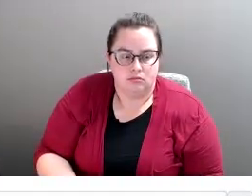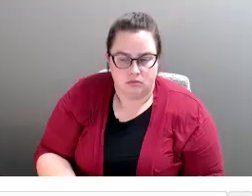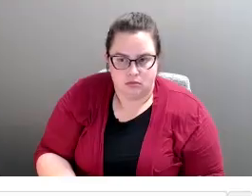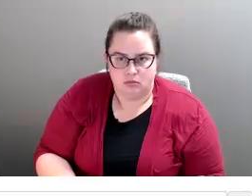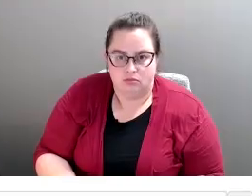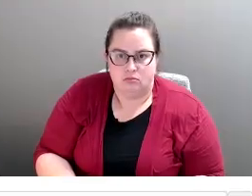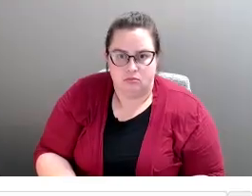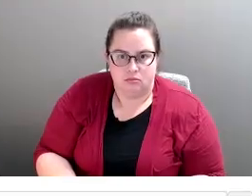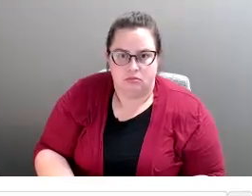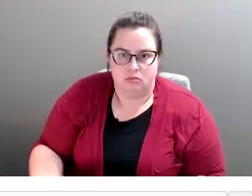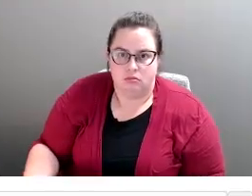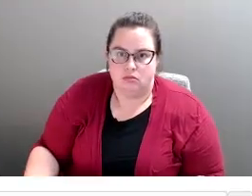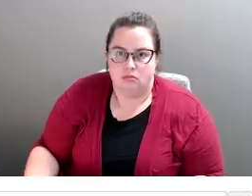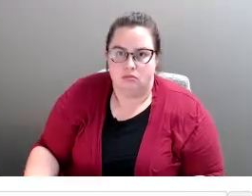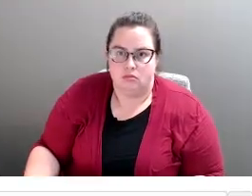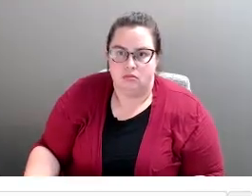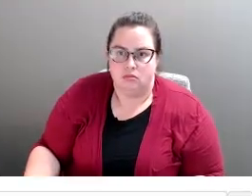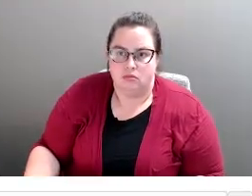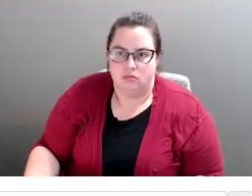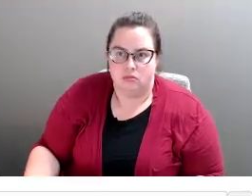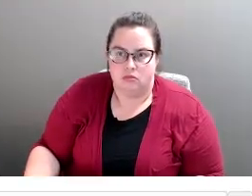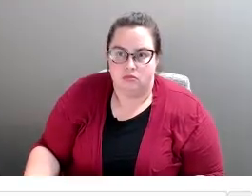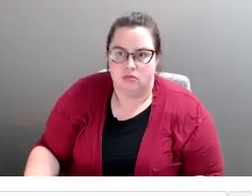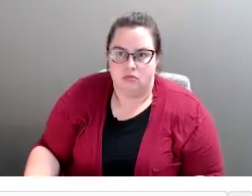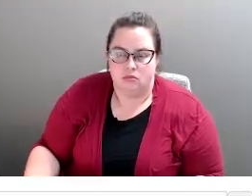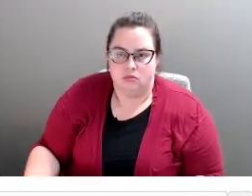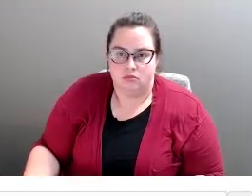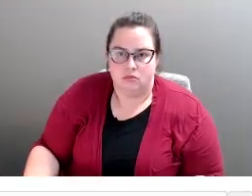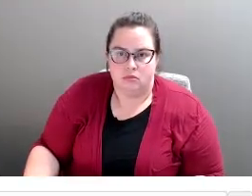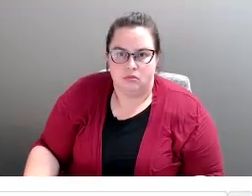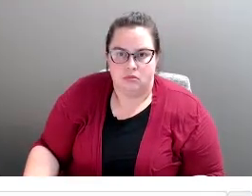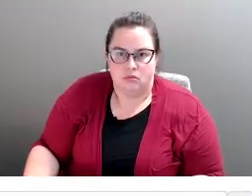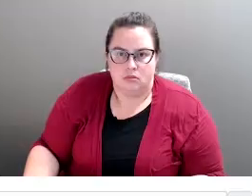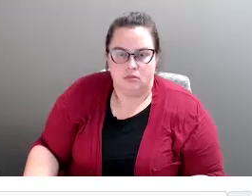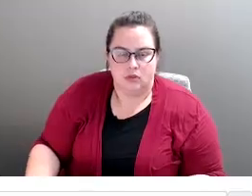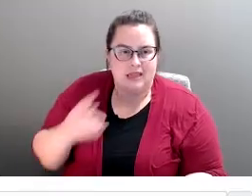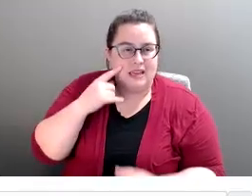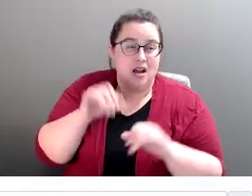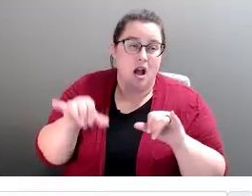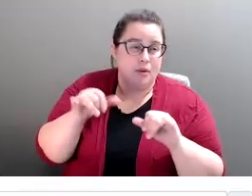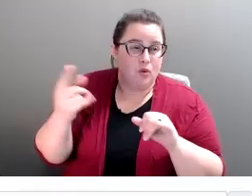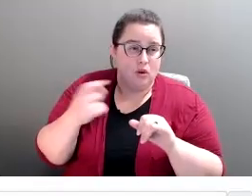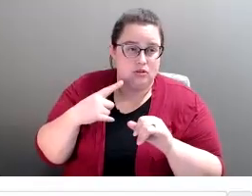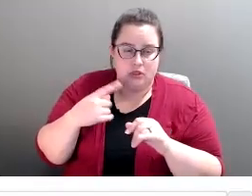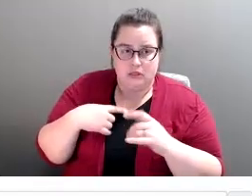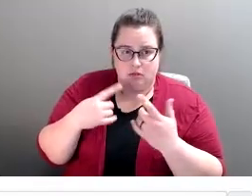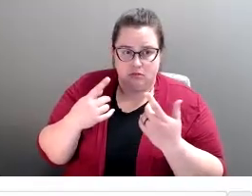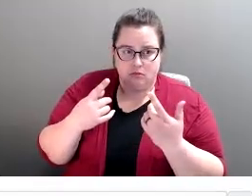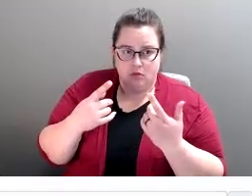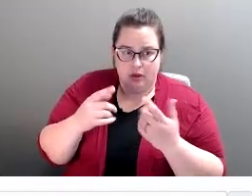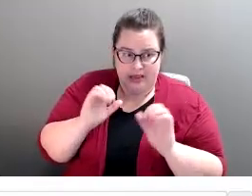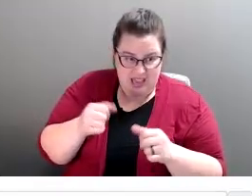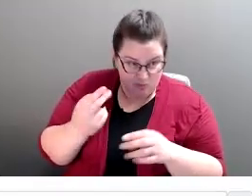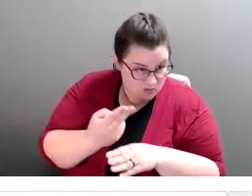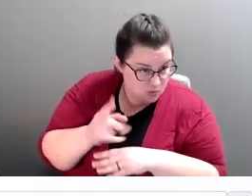So I think a common question we get about this is, can you use it? And I'm telling you, we would like nothing more than for